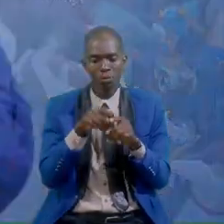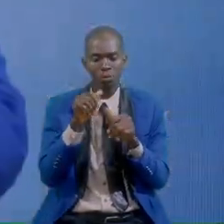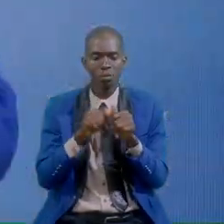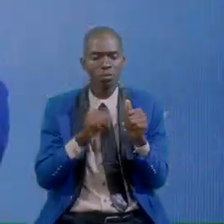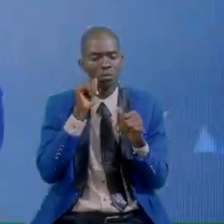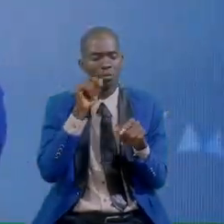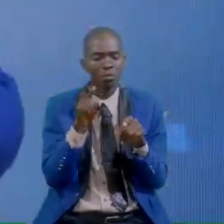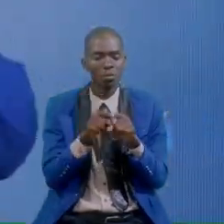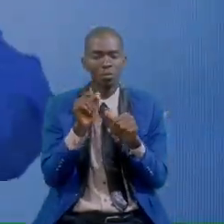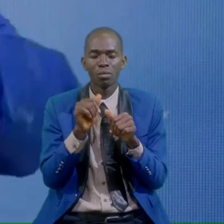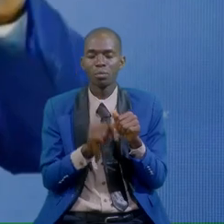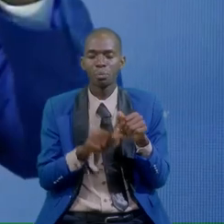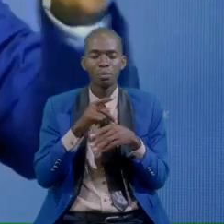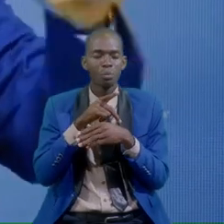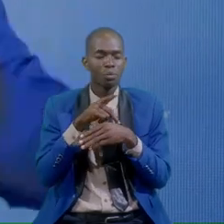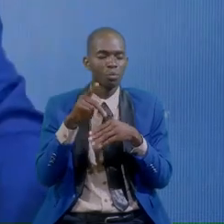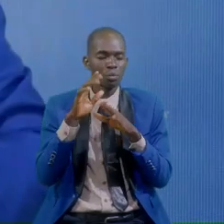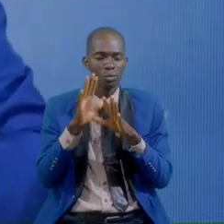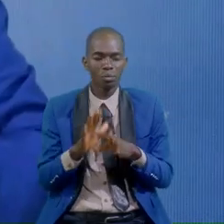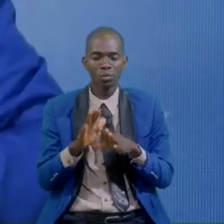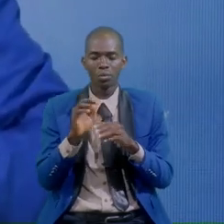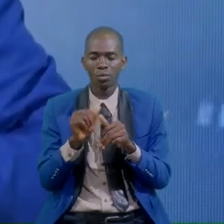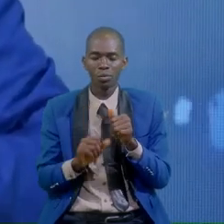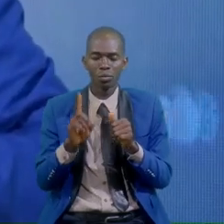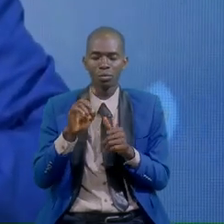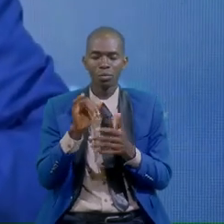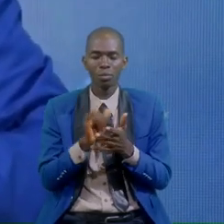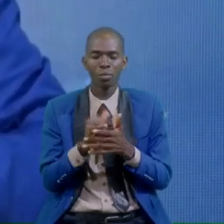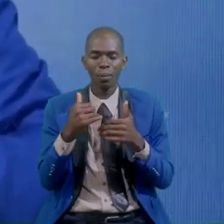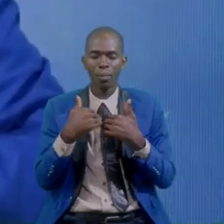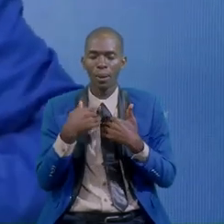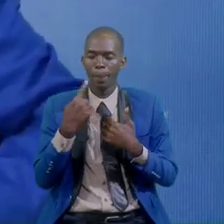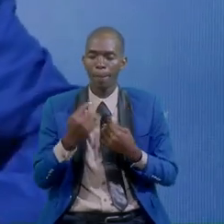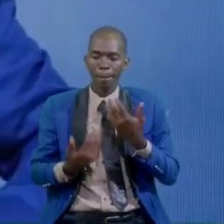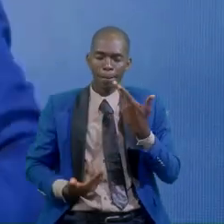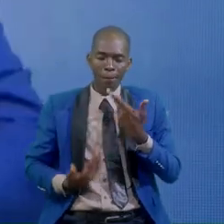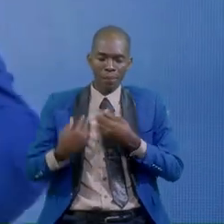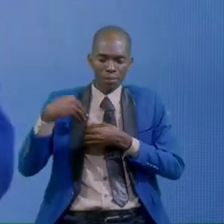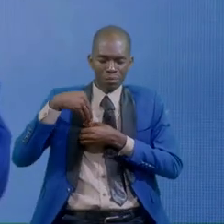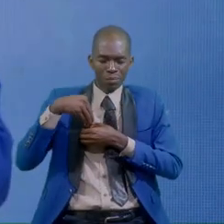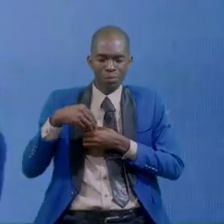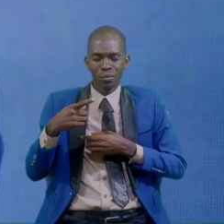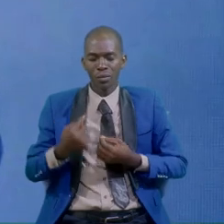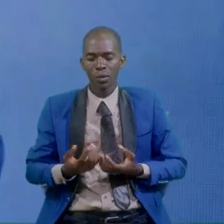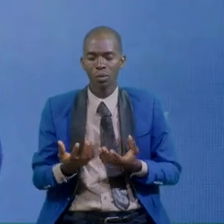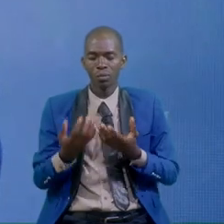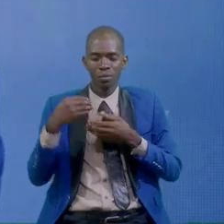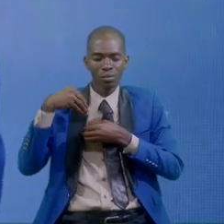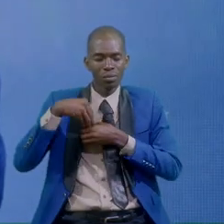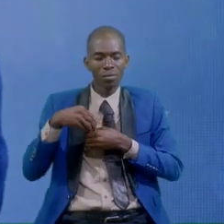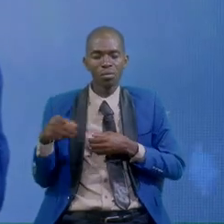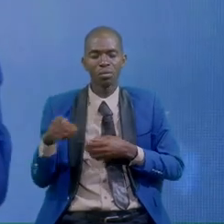every professional, everyone that has the fire within, the desire within, they want to be